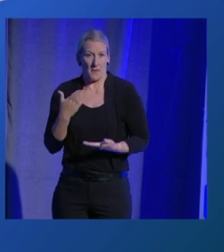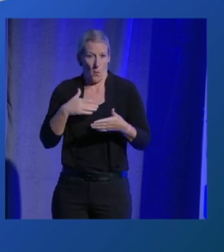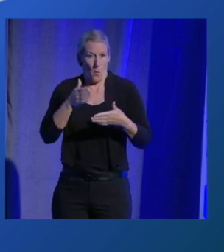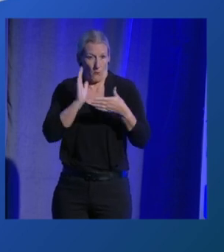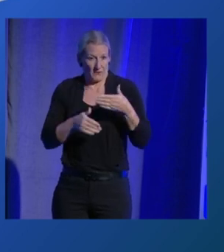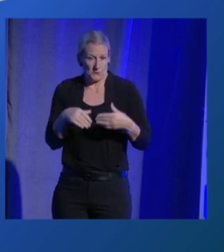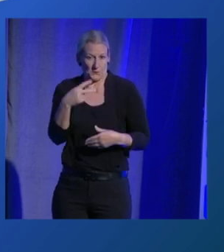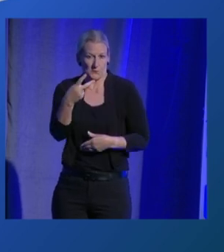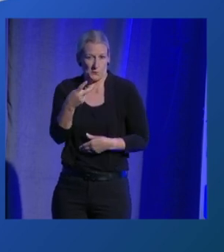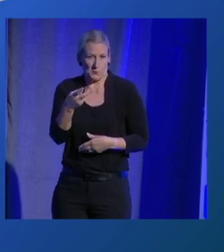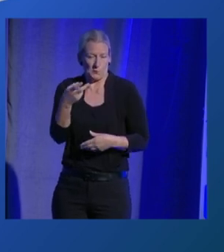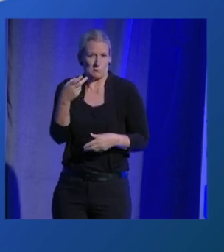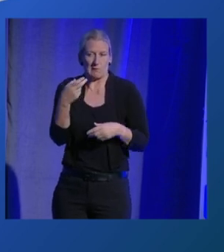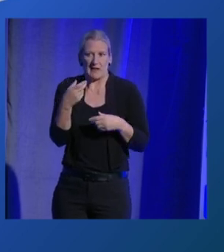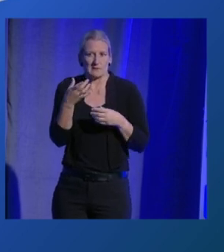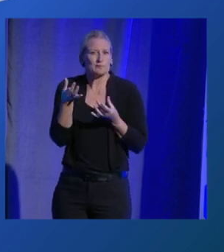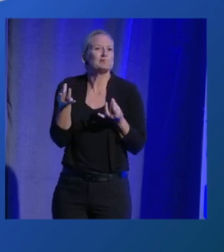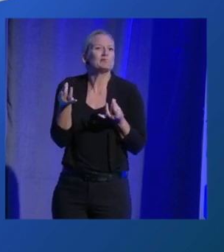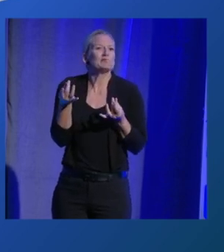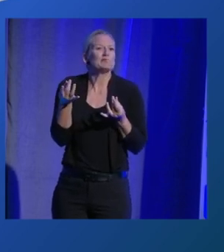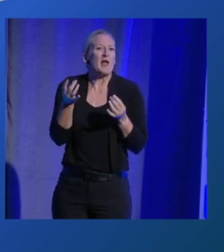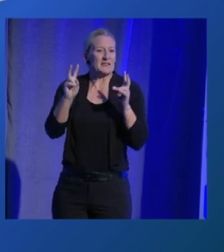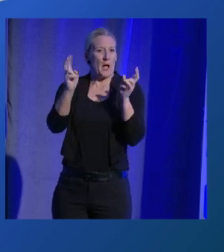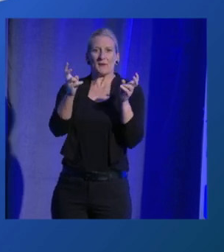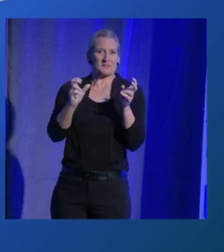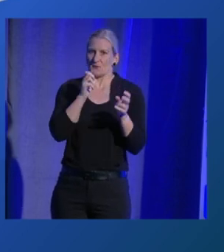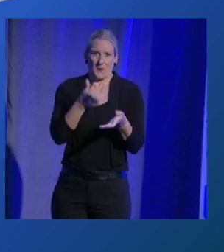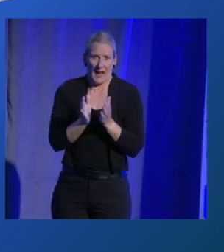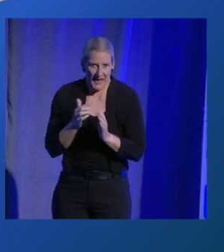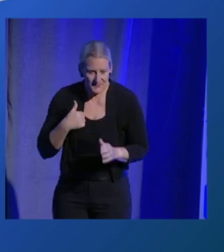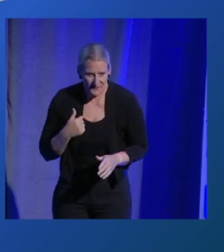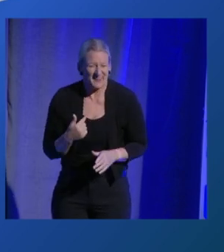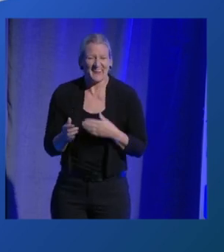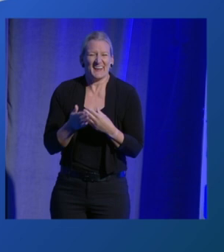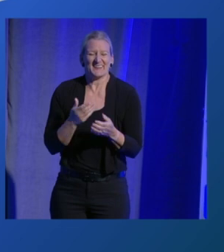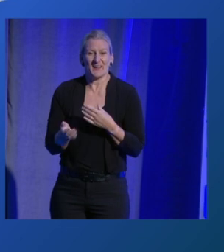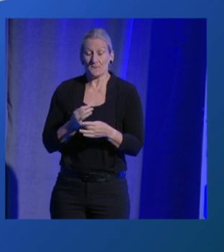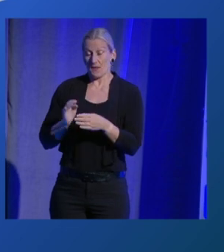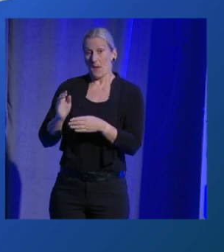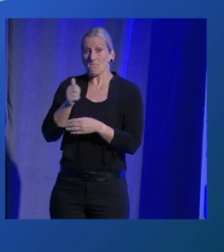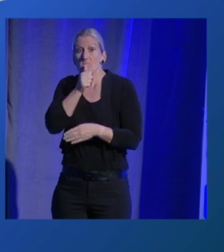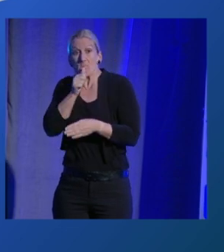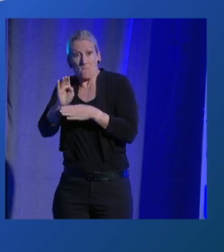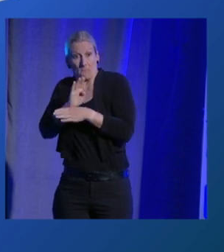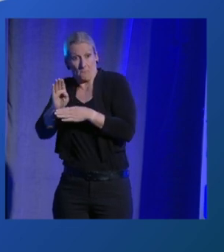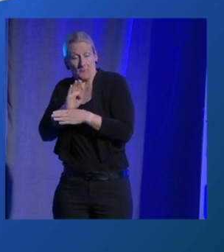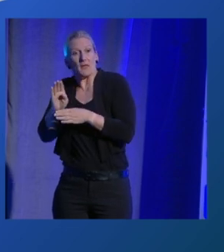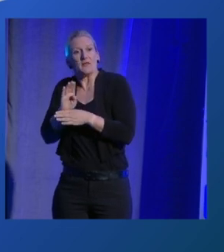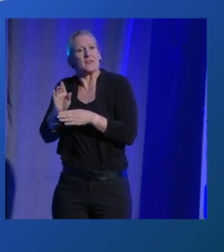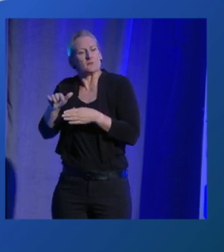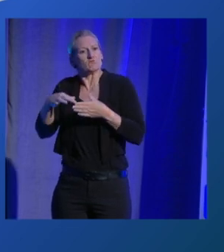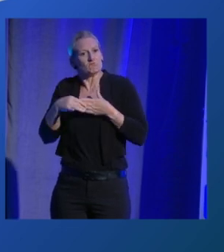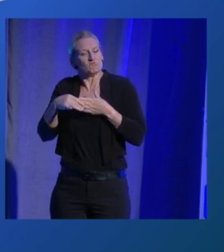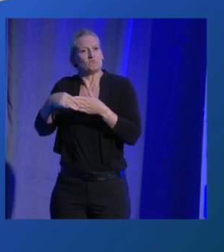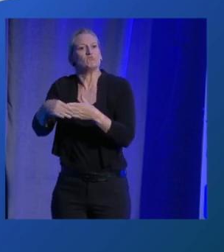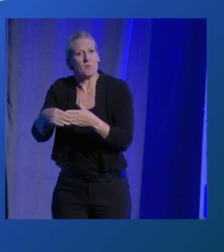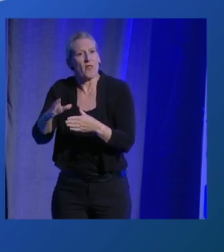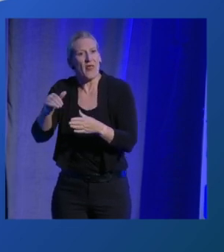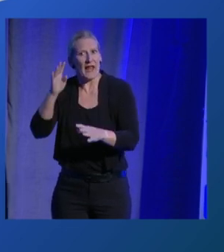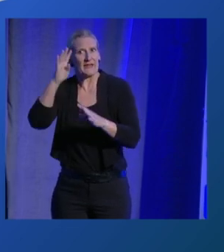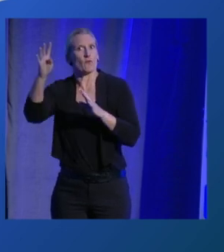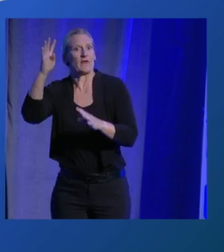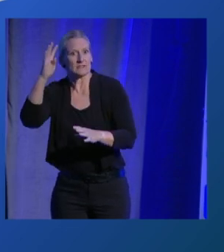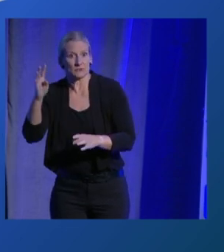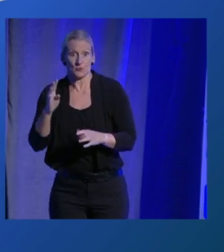quickly that way you can't ask me about them um commercial companies are driving that Innovation once the initial investment has been created